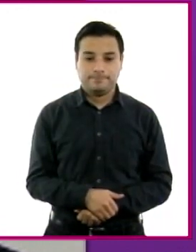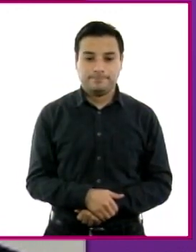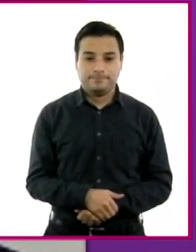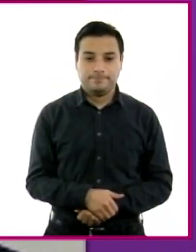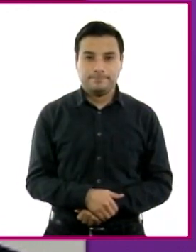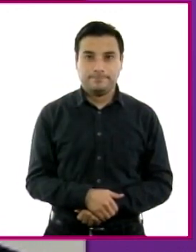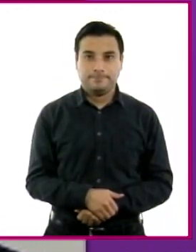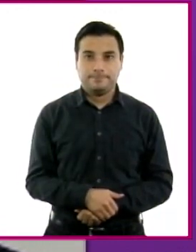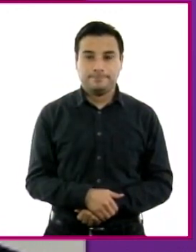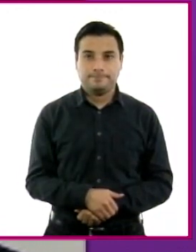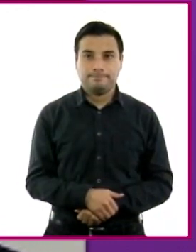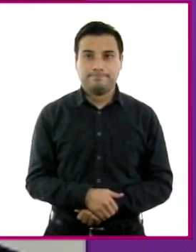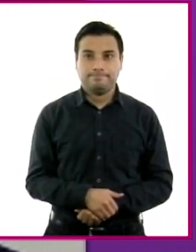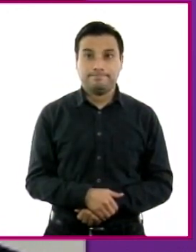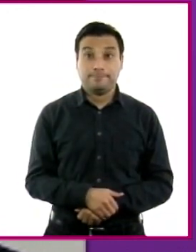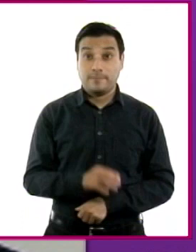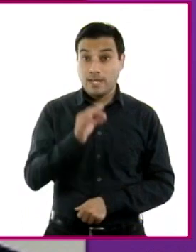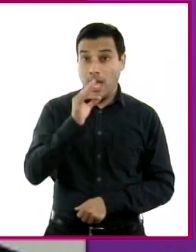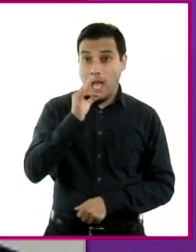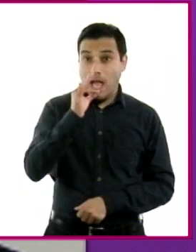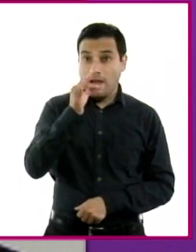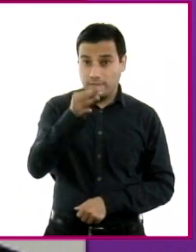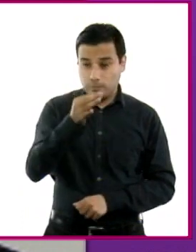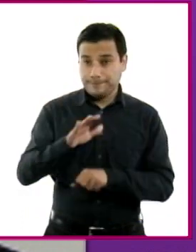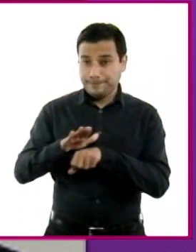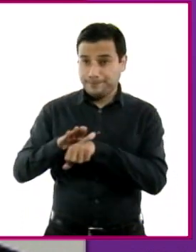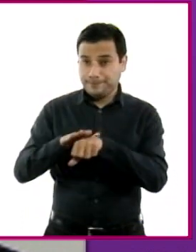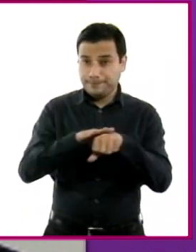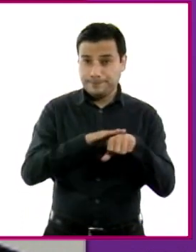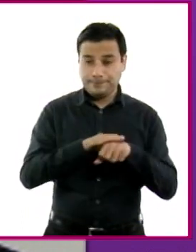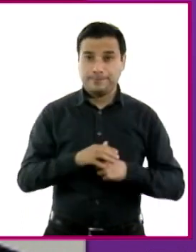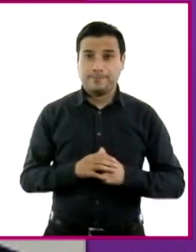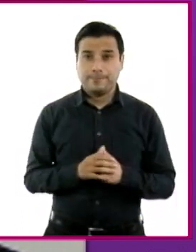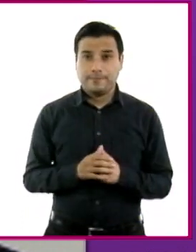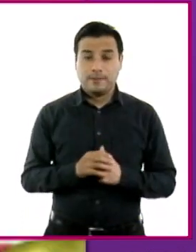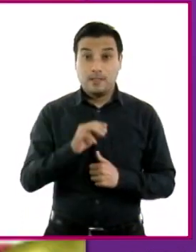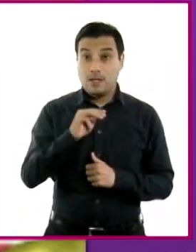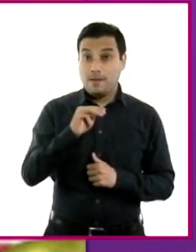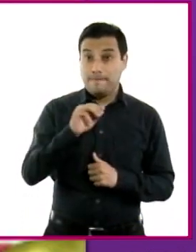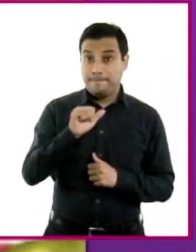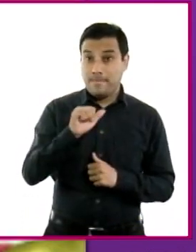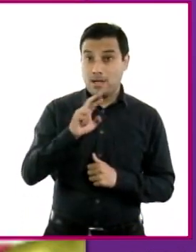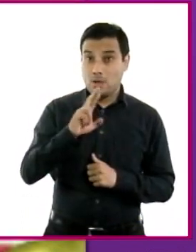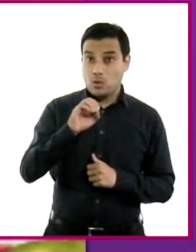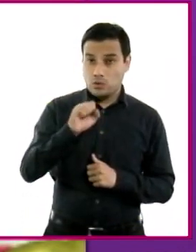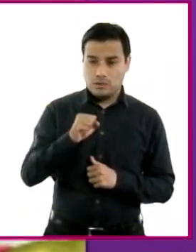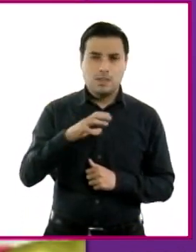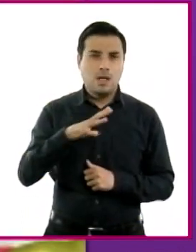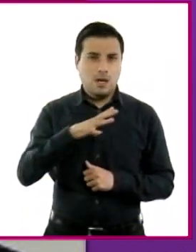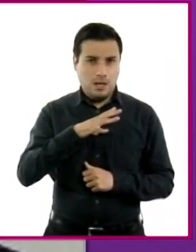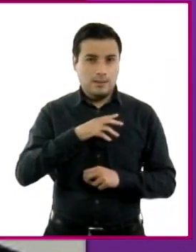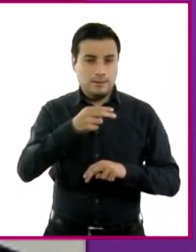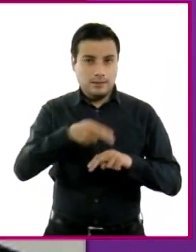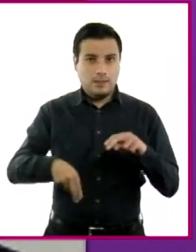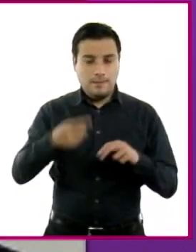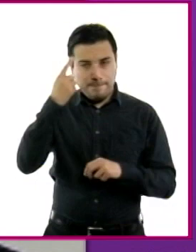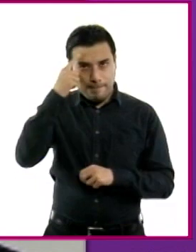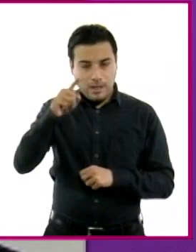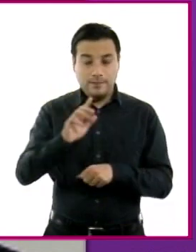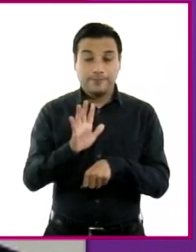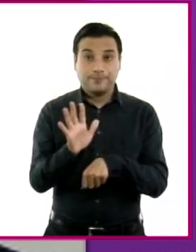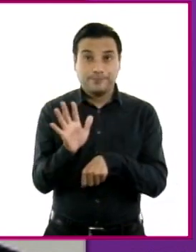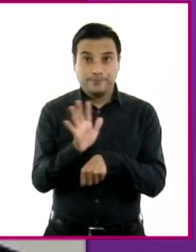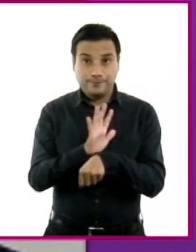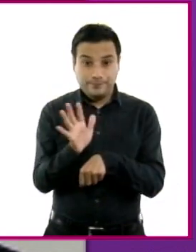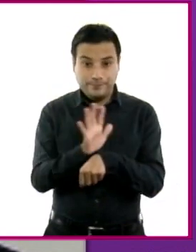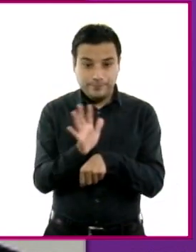Boys and girls, we have an announcement to make. Marcos Gomez has donated tickets for the cinema. We will give